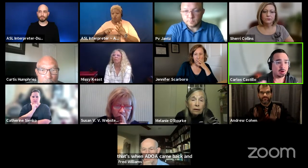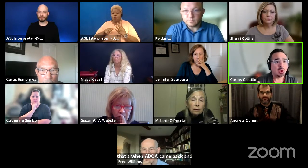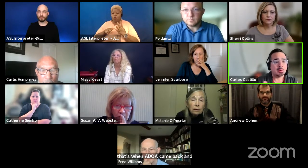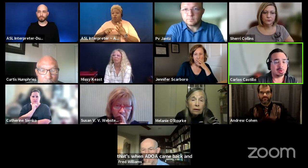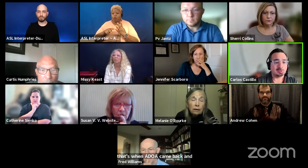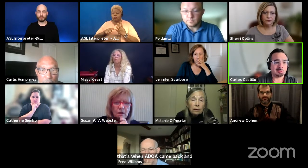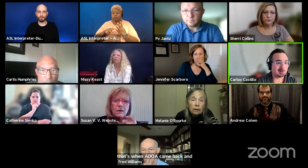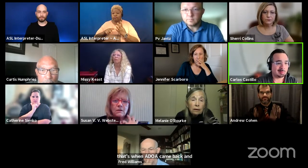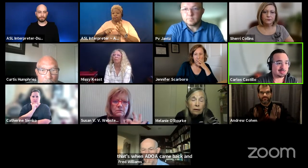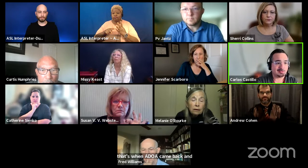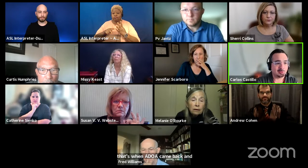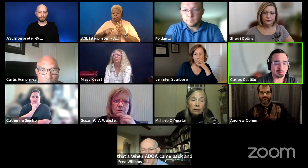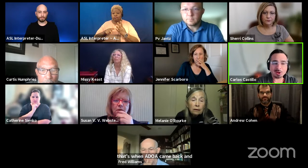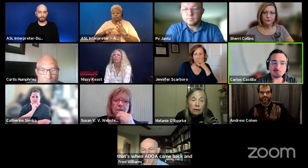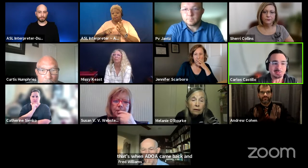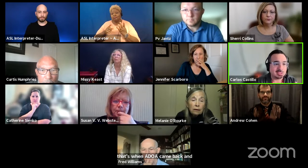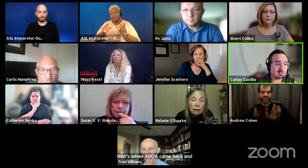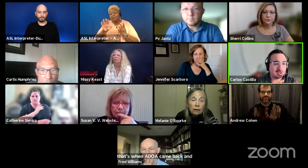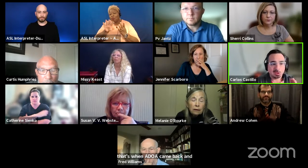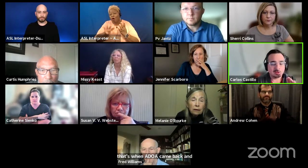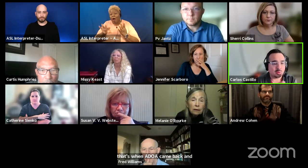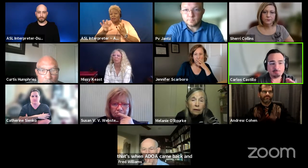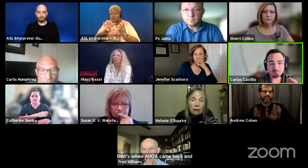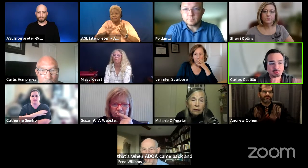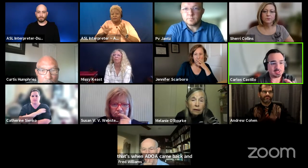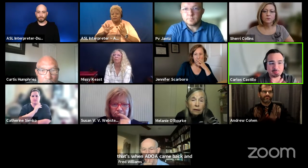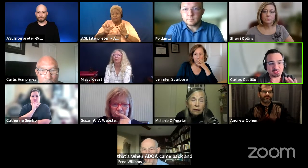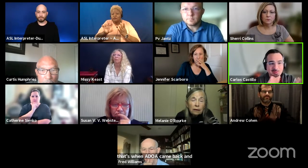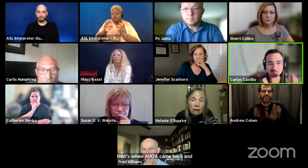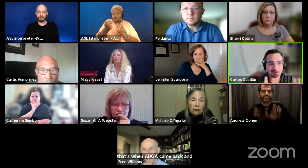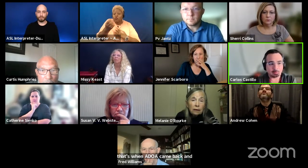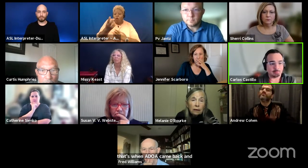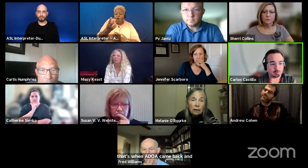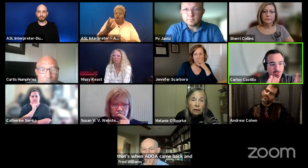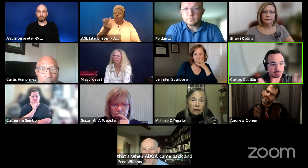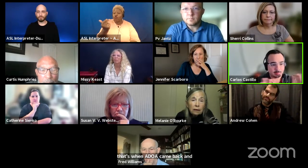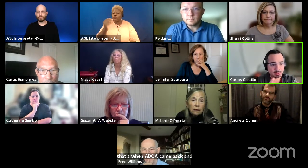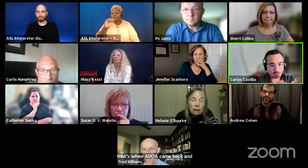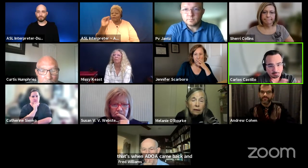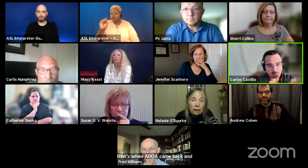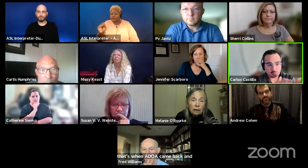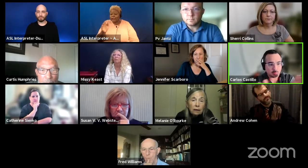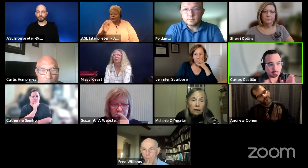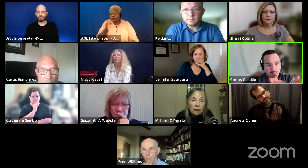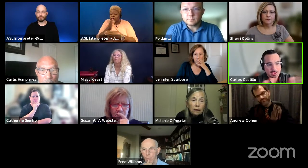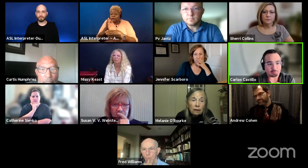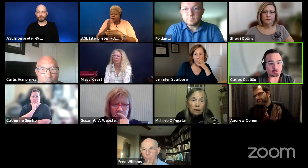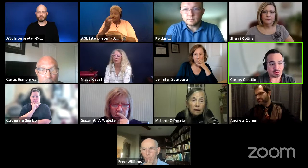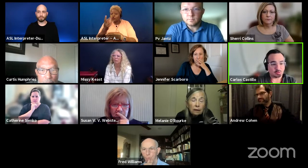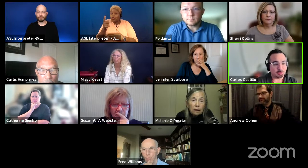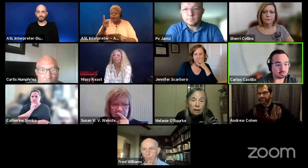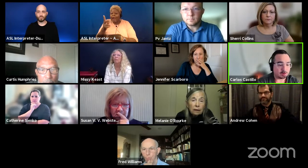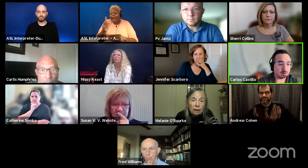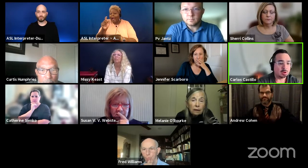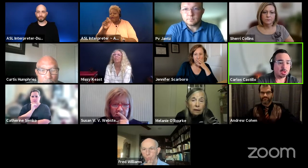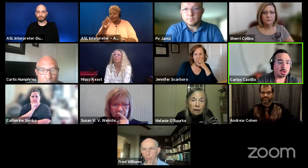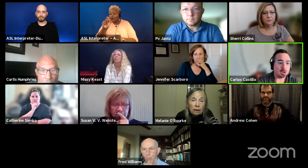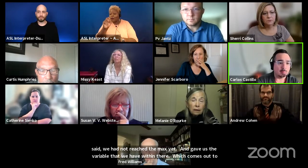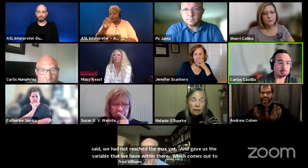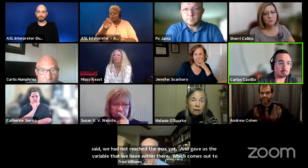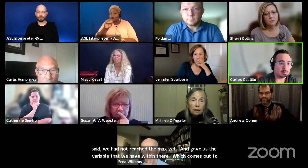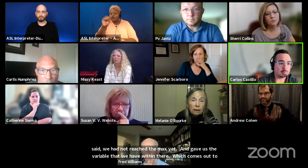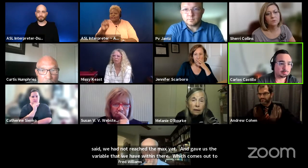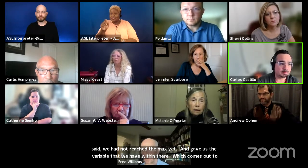within there, which comes out to approximately 12-13%, give or take a few half a percentage points there.